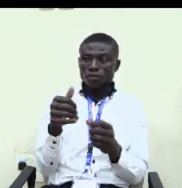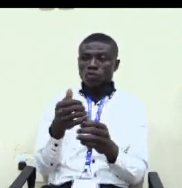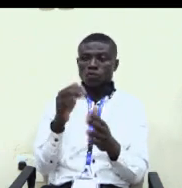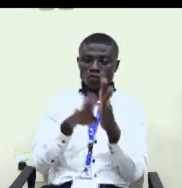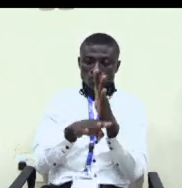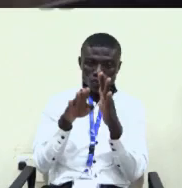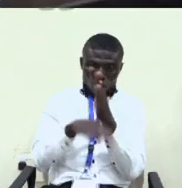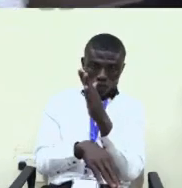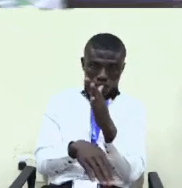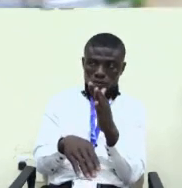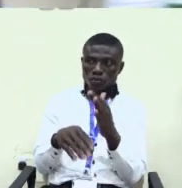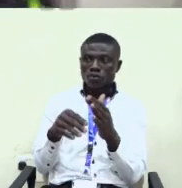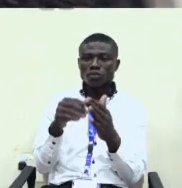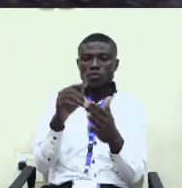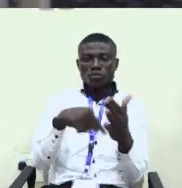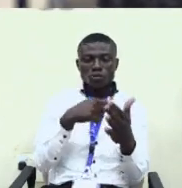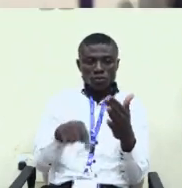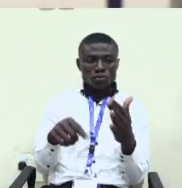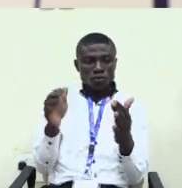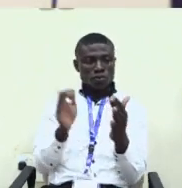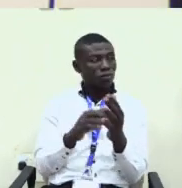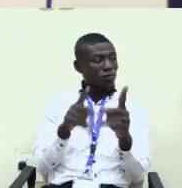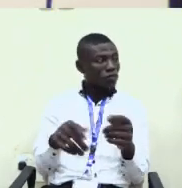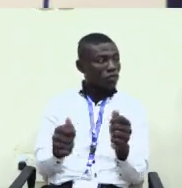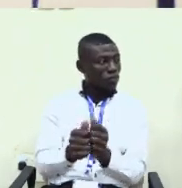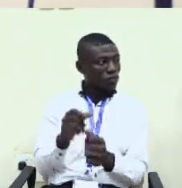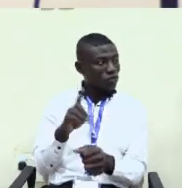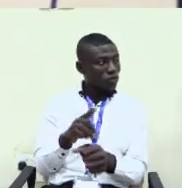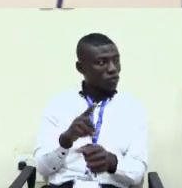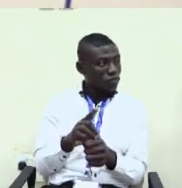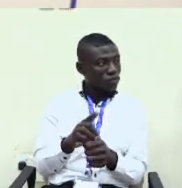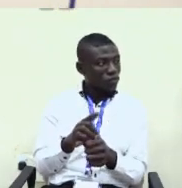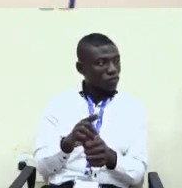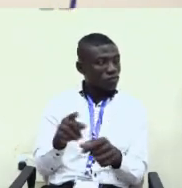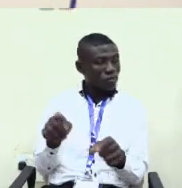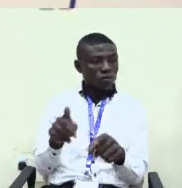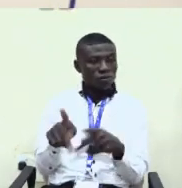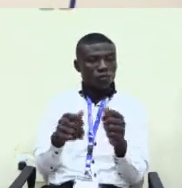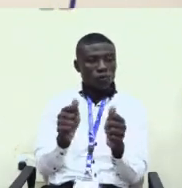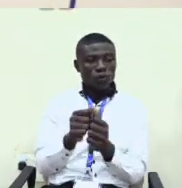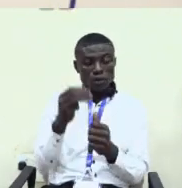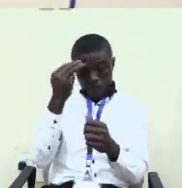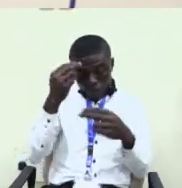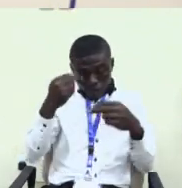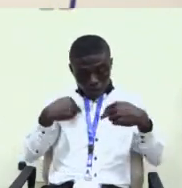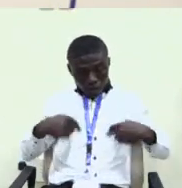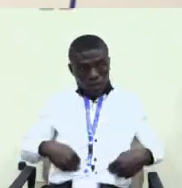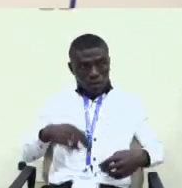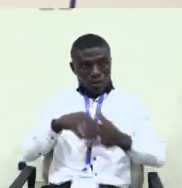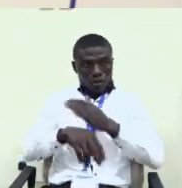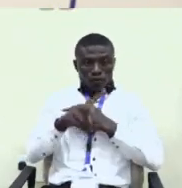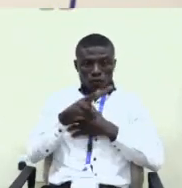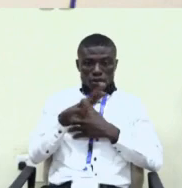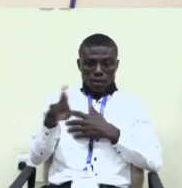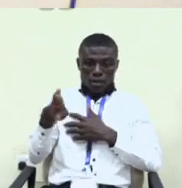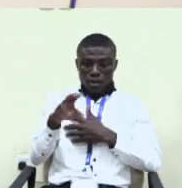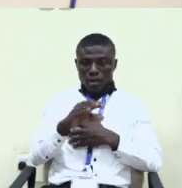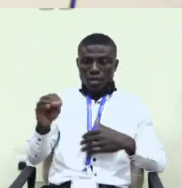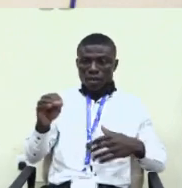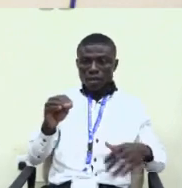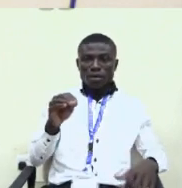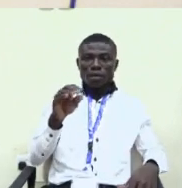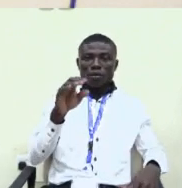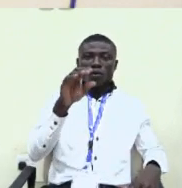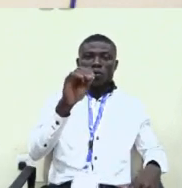stigma and discrimination against people with disabilities and people with mental health conditions in the Volta and Otier regions.